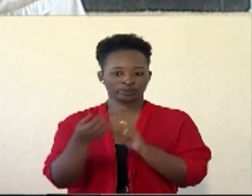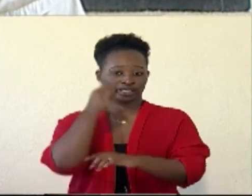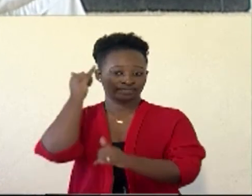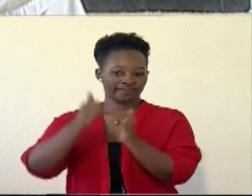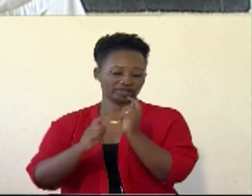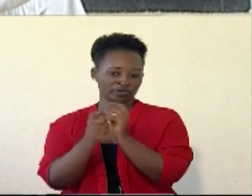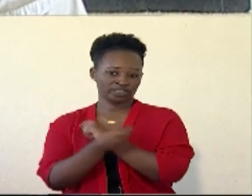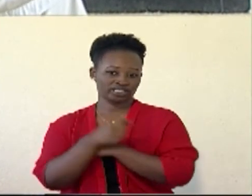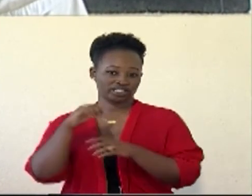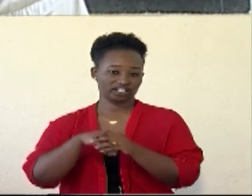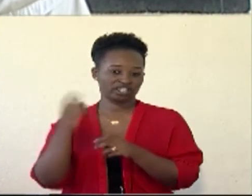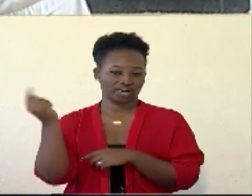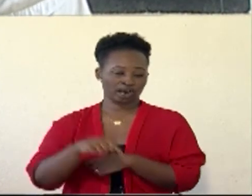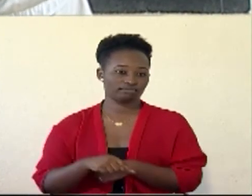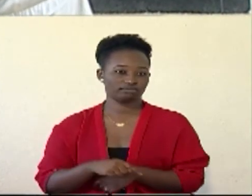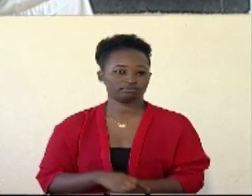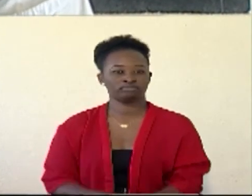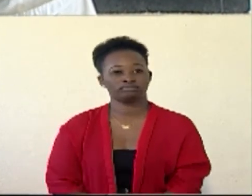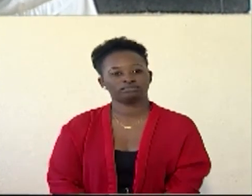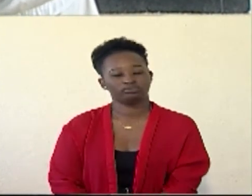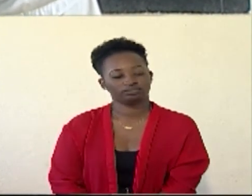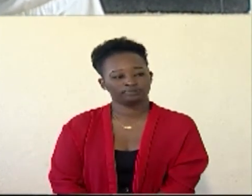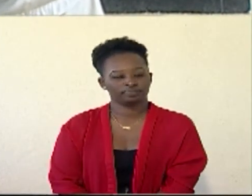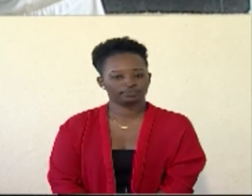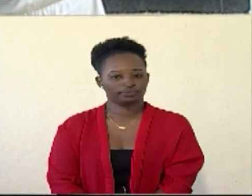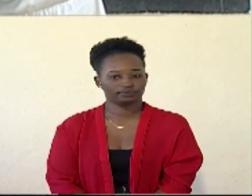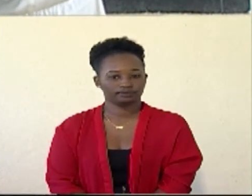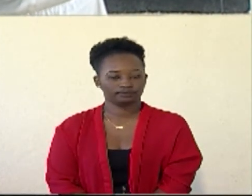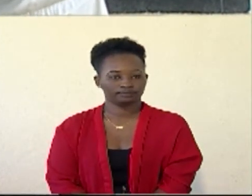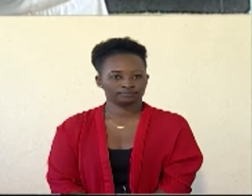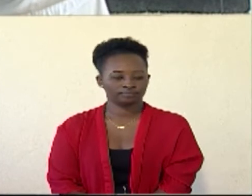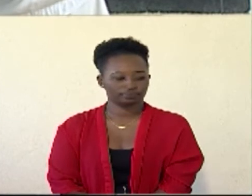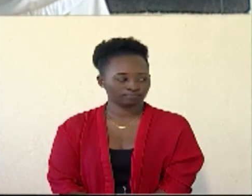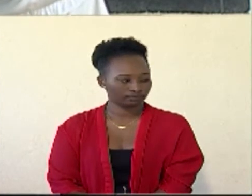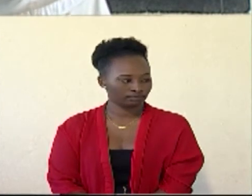income, to get the final change in income,